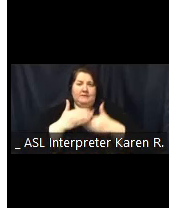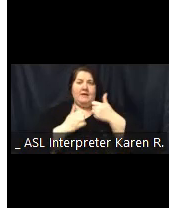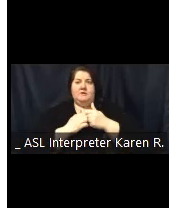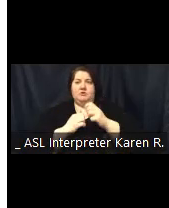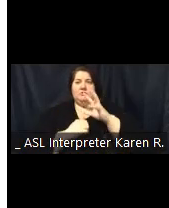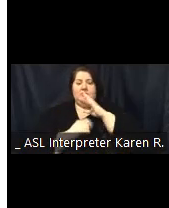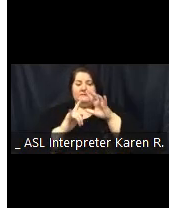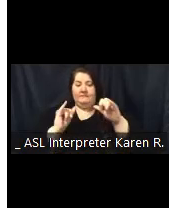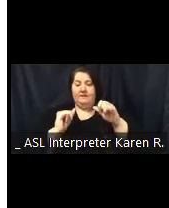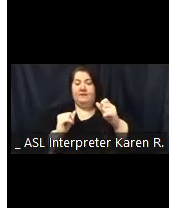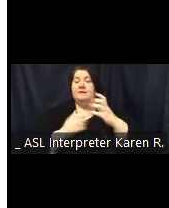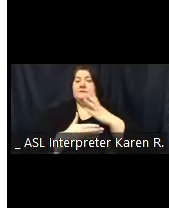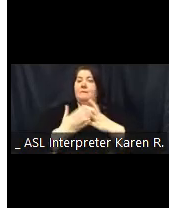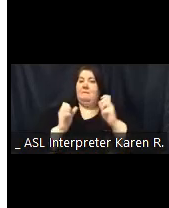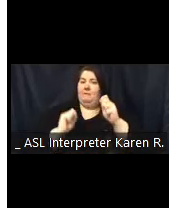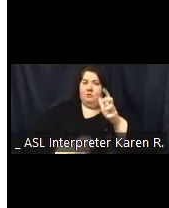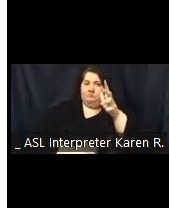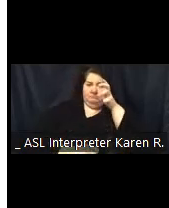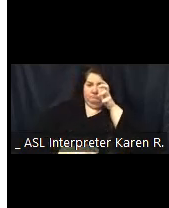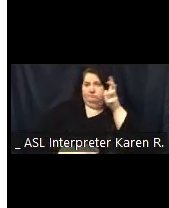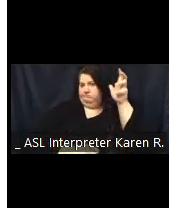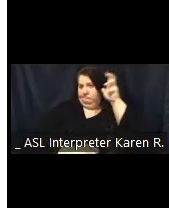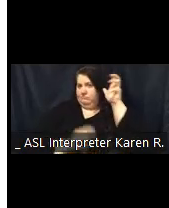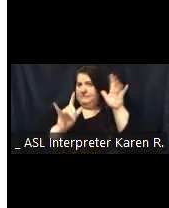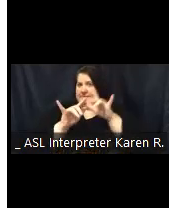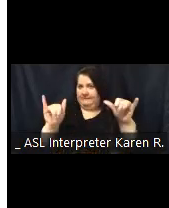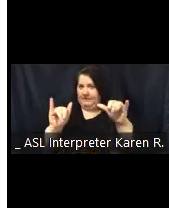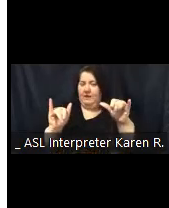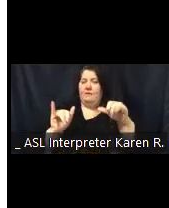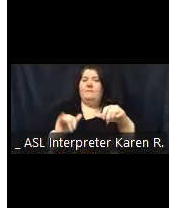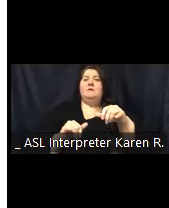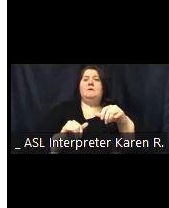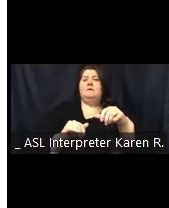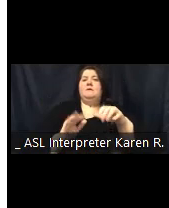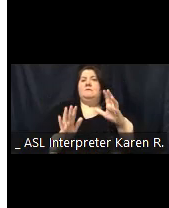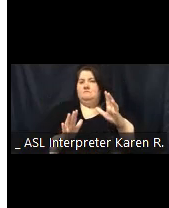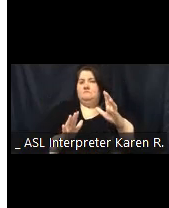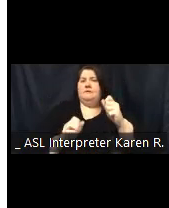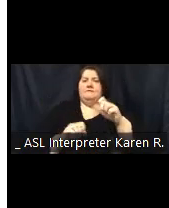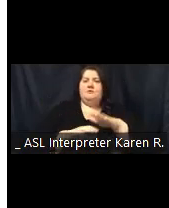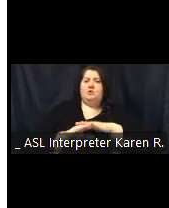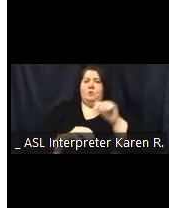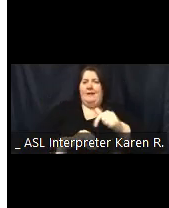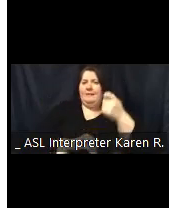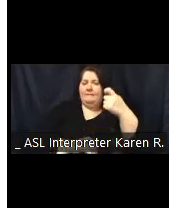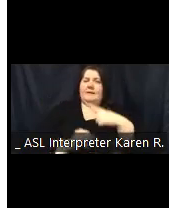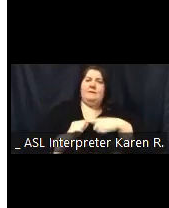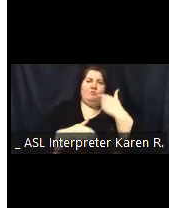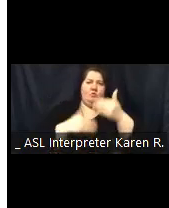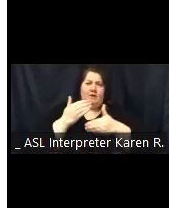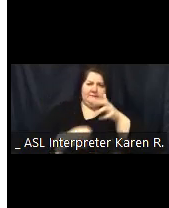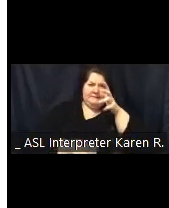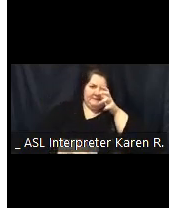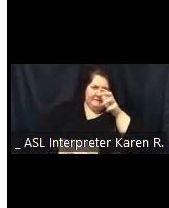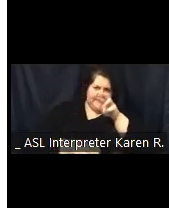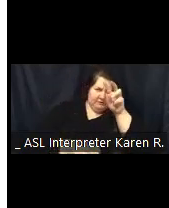us are multiple processors when we're trying to learn. So if we could just slow down, like Anna's saying, and give us some time to process what you're saying and